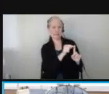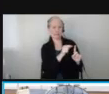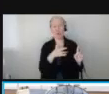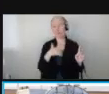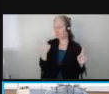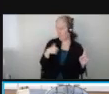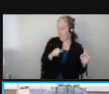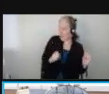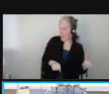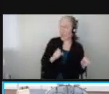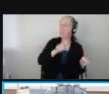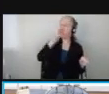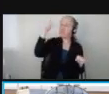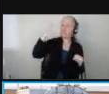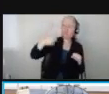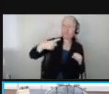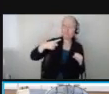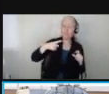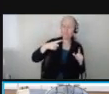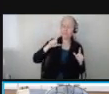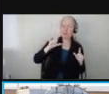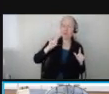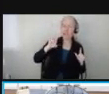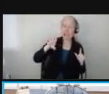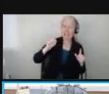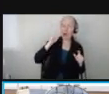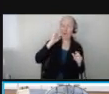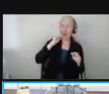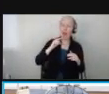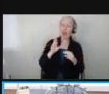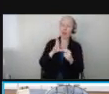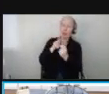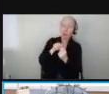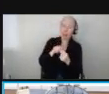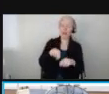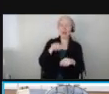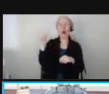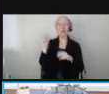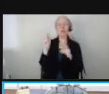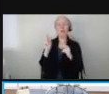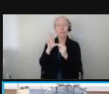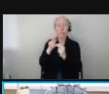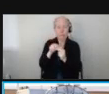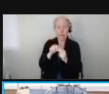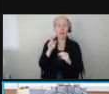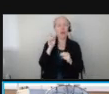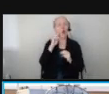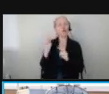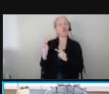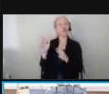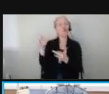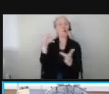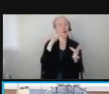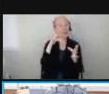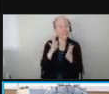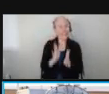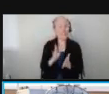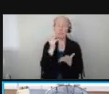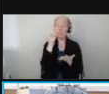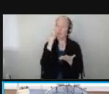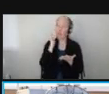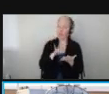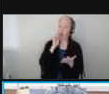space. NASA's going to be a tenant, other people are going to be a tenant, they're going to be tourists. It's going to transform what it means when you think about